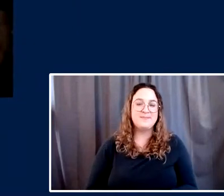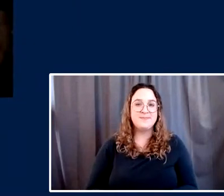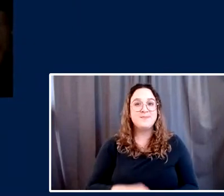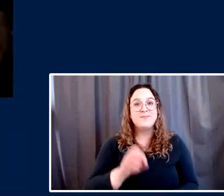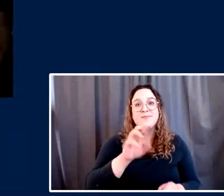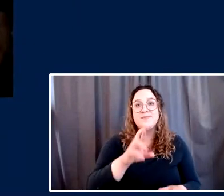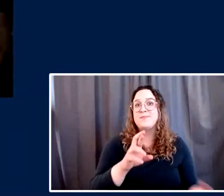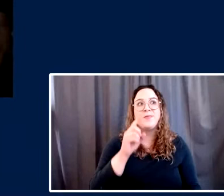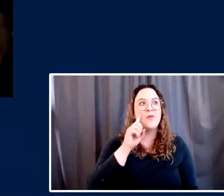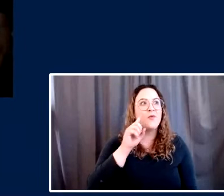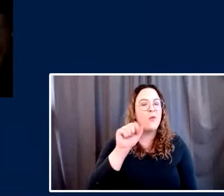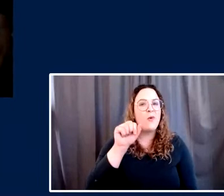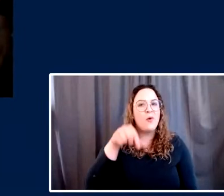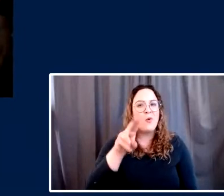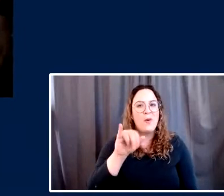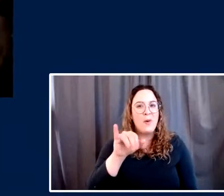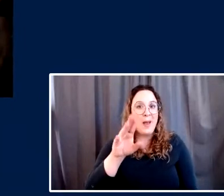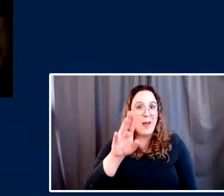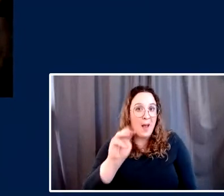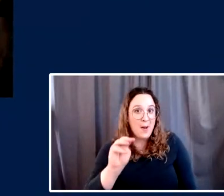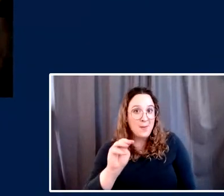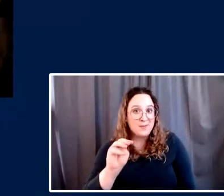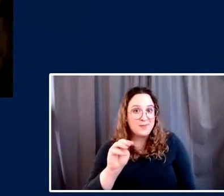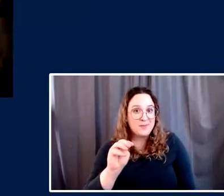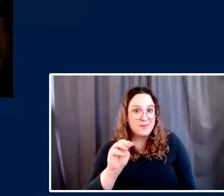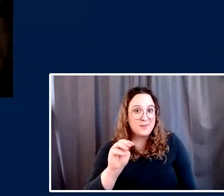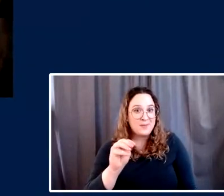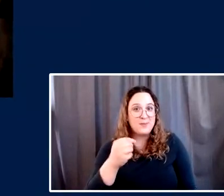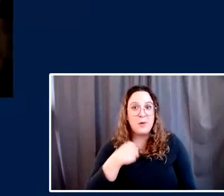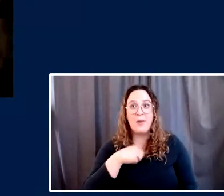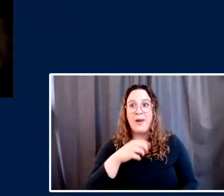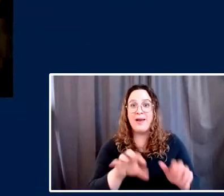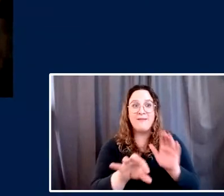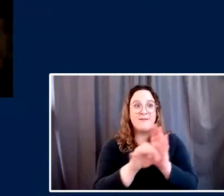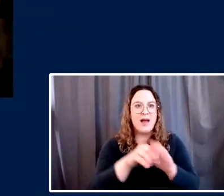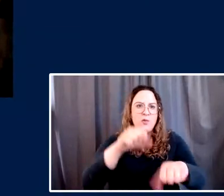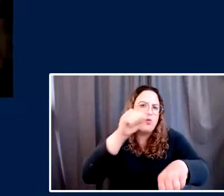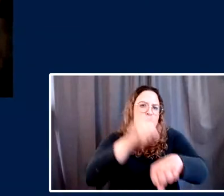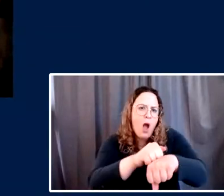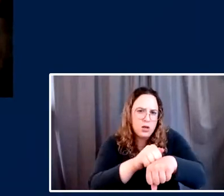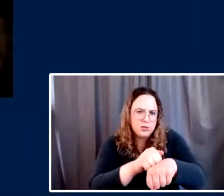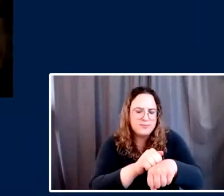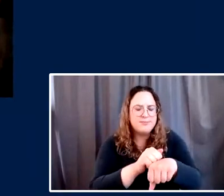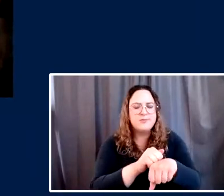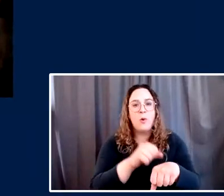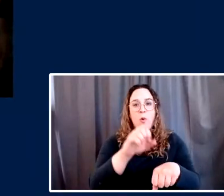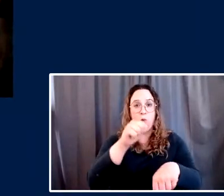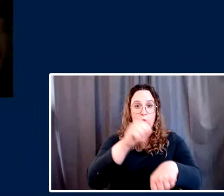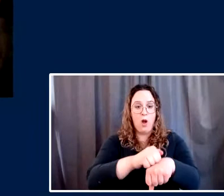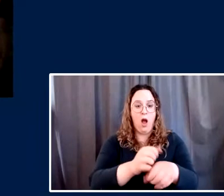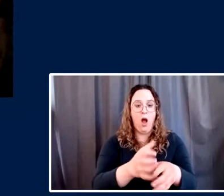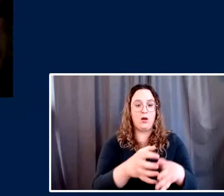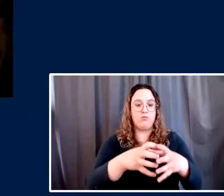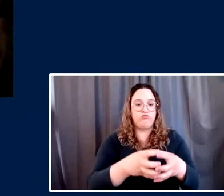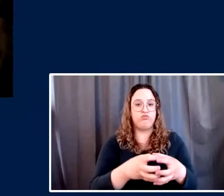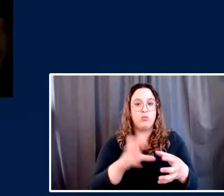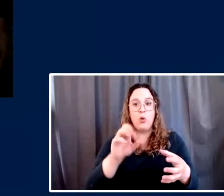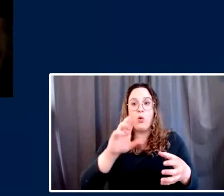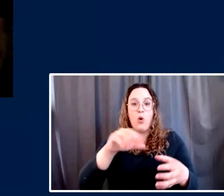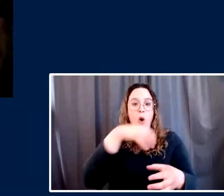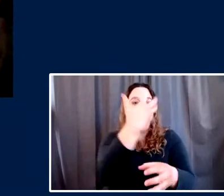we've done this for Megan, reach out and grab a rock that a coral is on, bring the whole coral back into